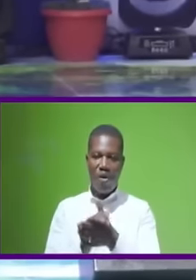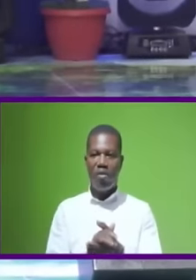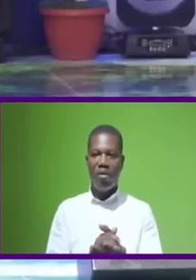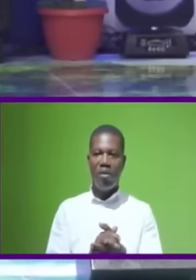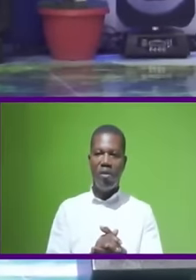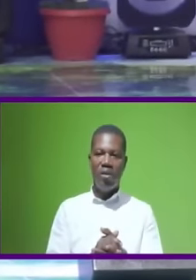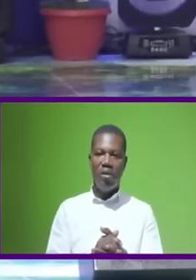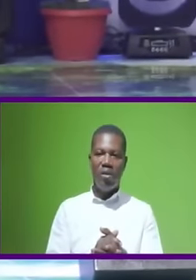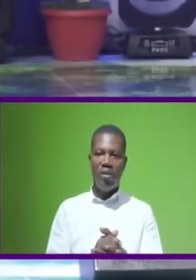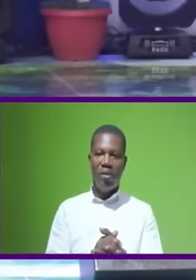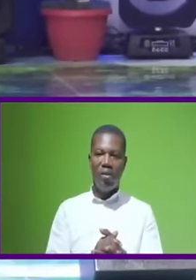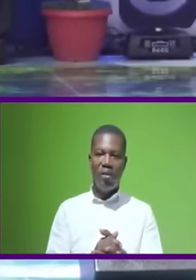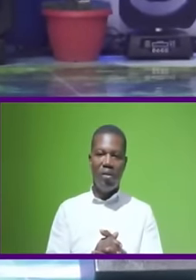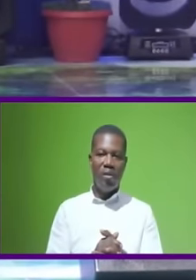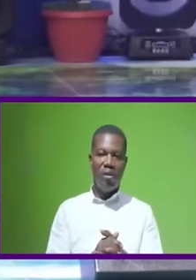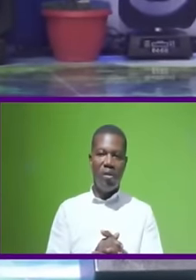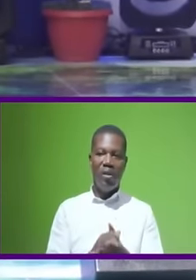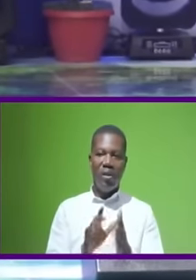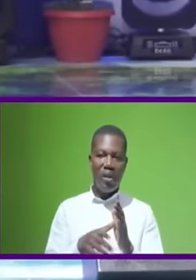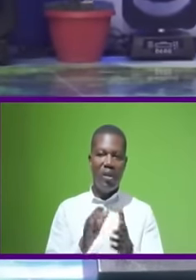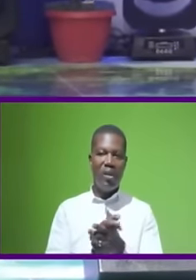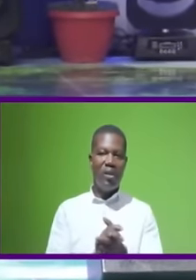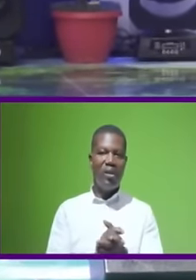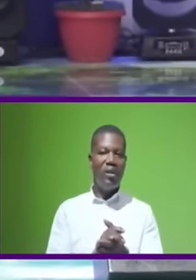Anka if untiminka blibintra adamwe.